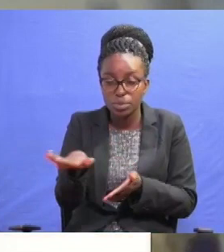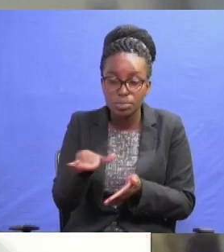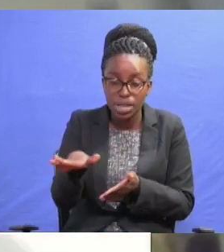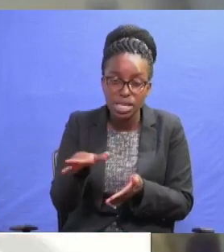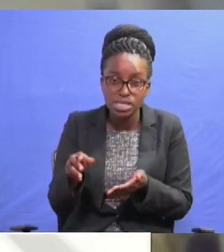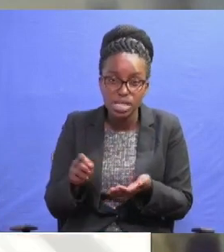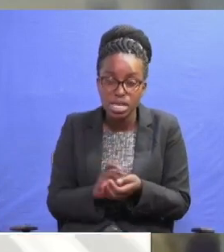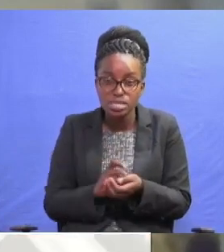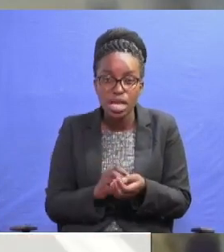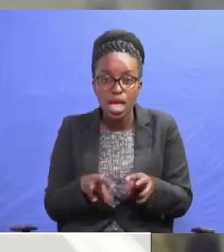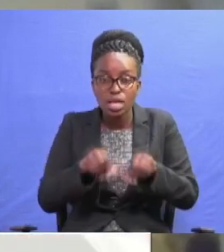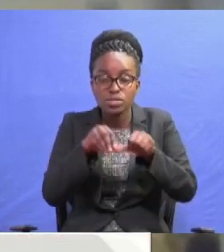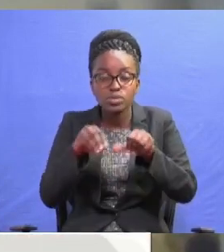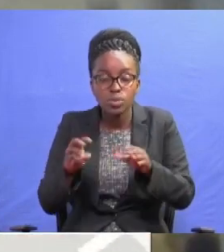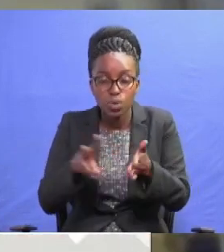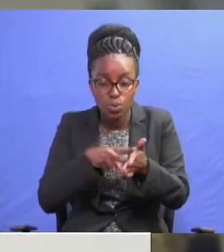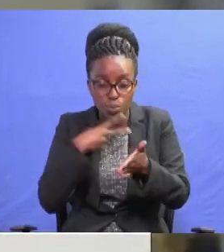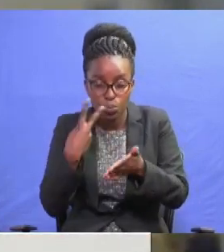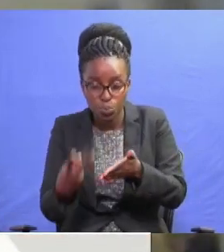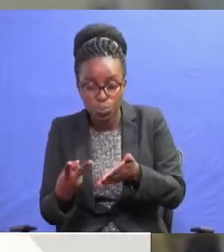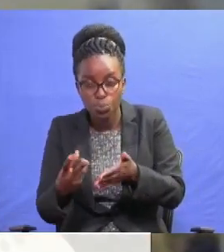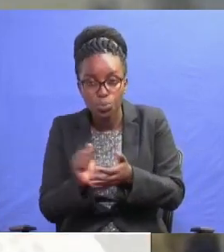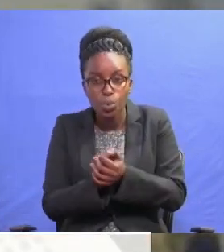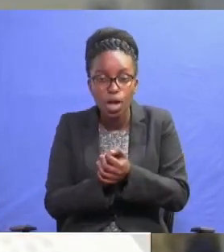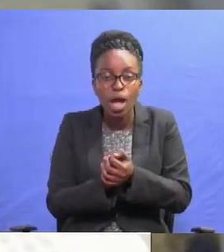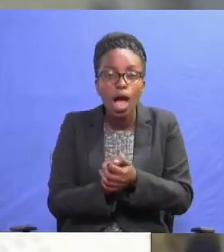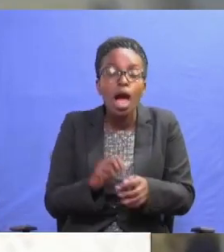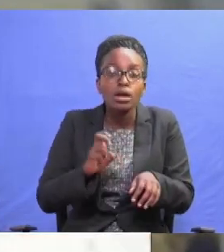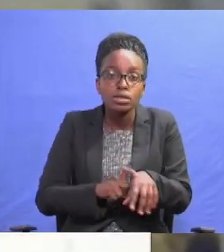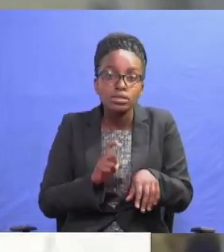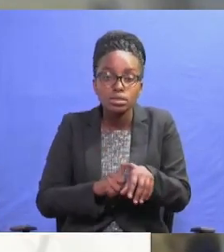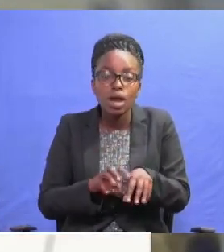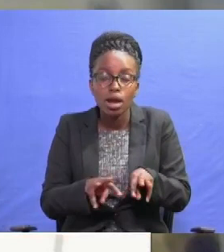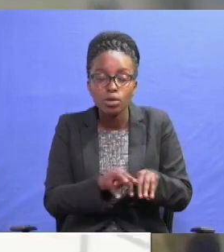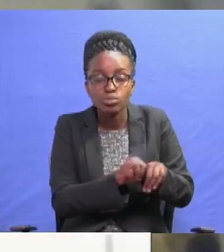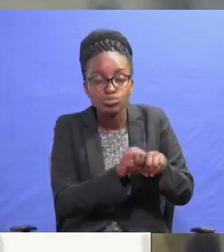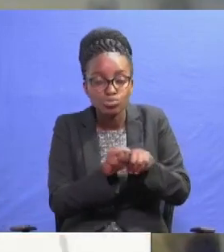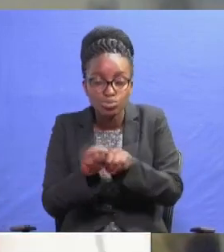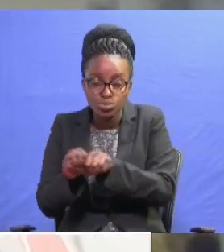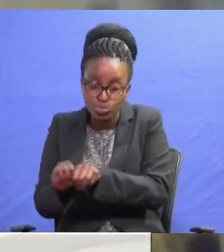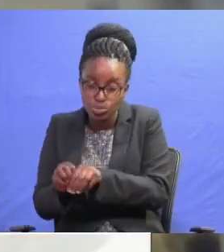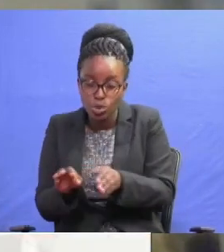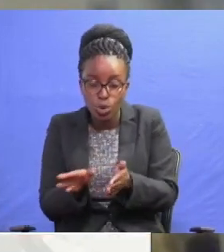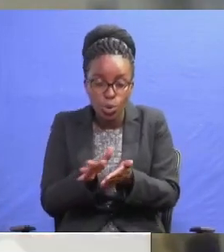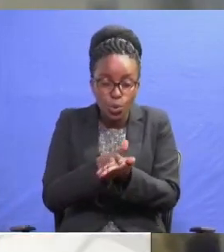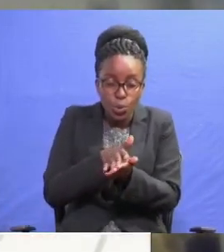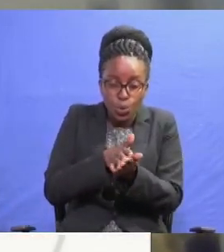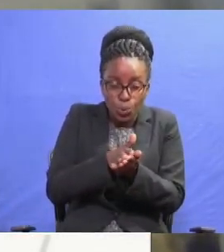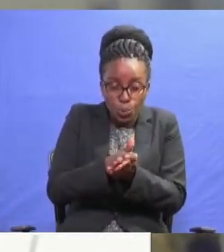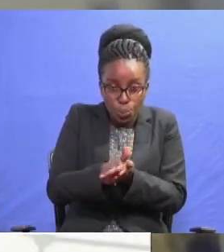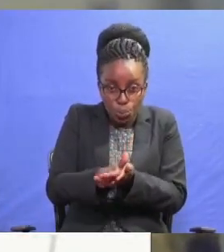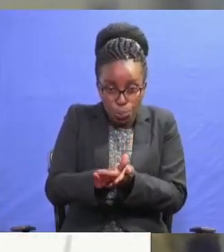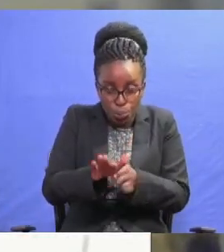a soil is saturated with water and it has a slope or an outlet or a